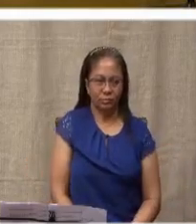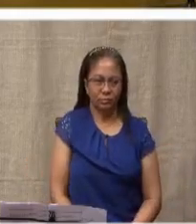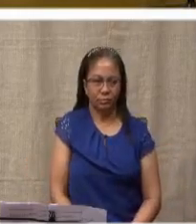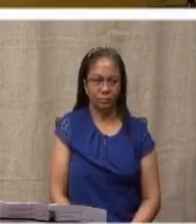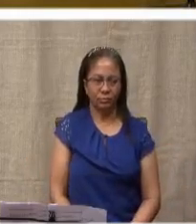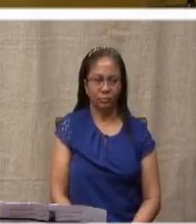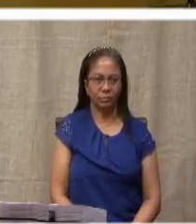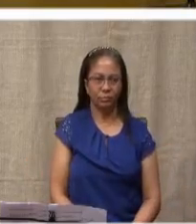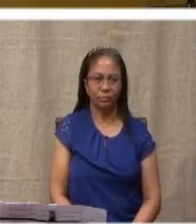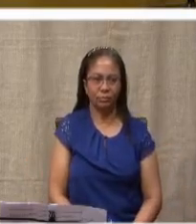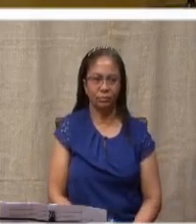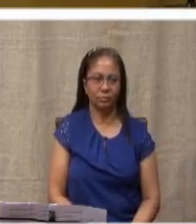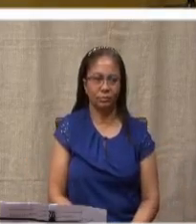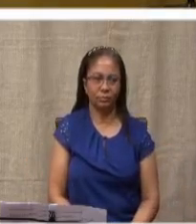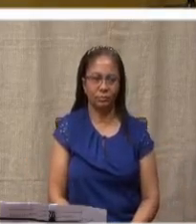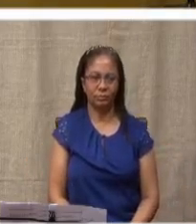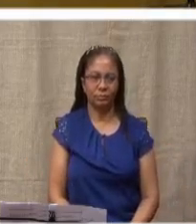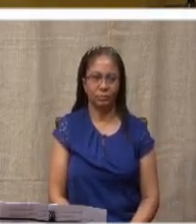oh